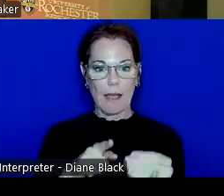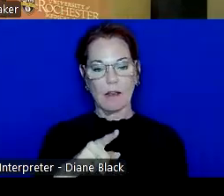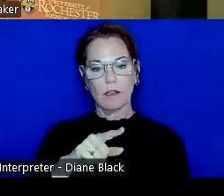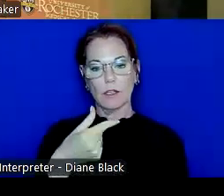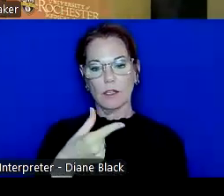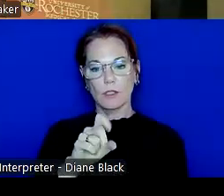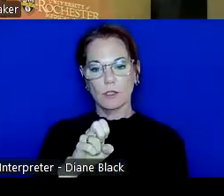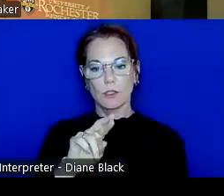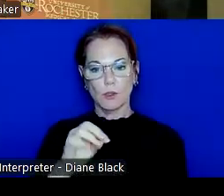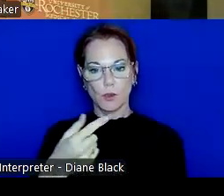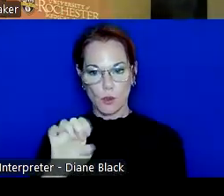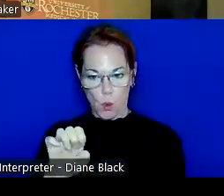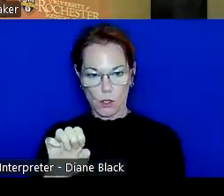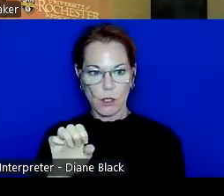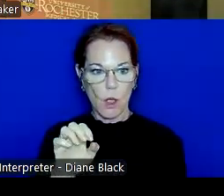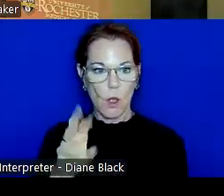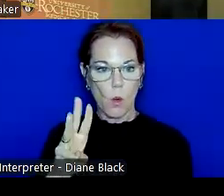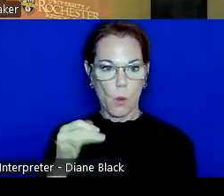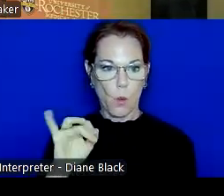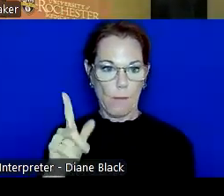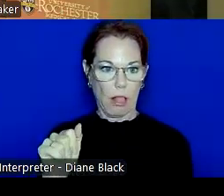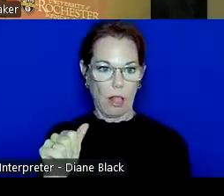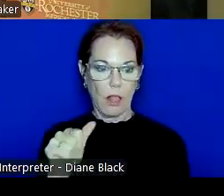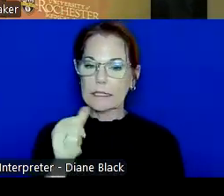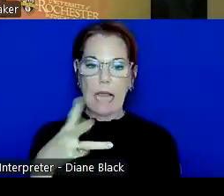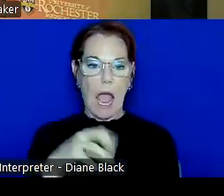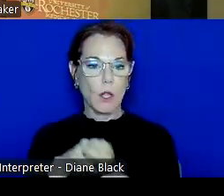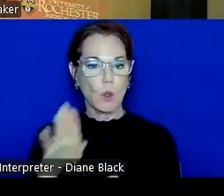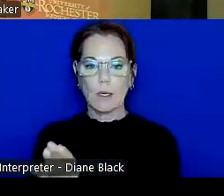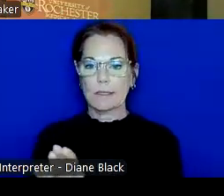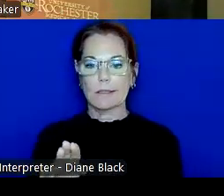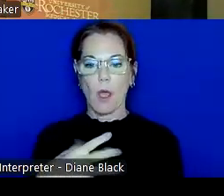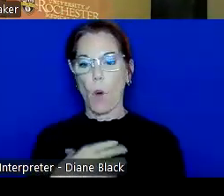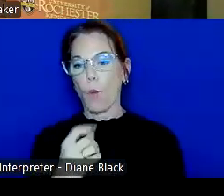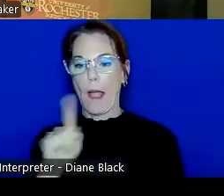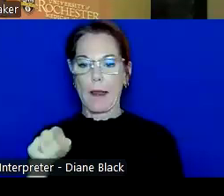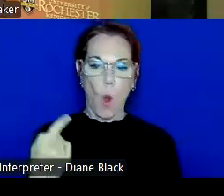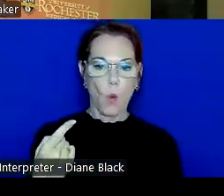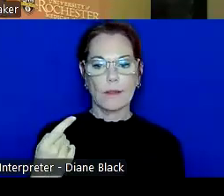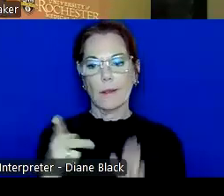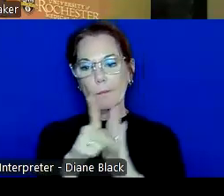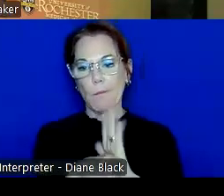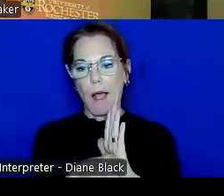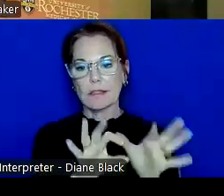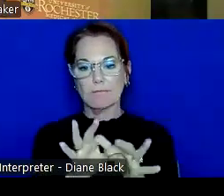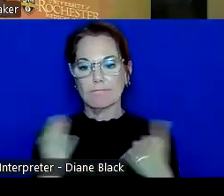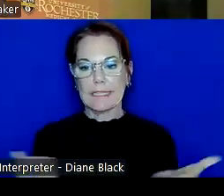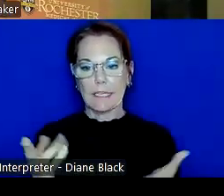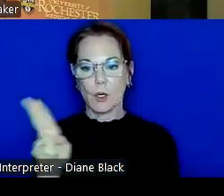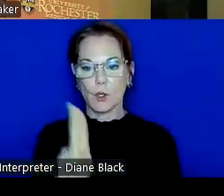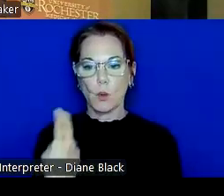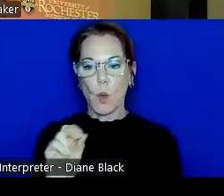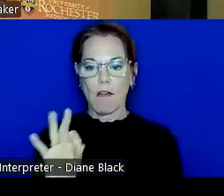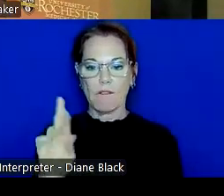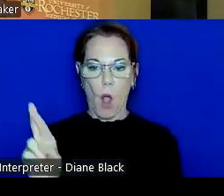not include his eugenics or enforcement of the whites-only segregationist policies here at U of R. We need to start by